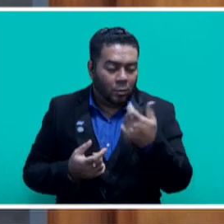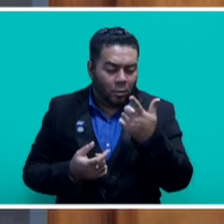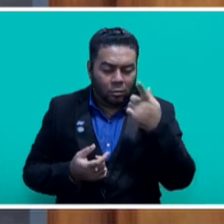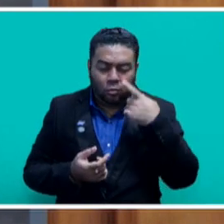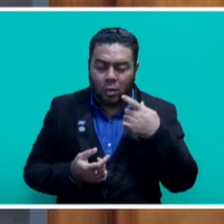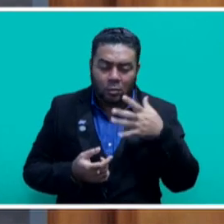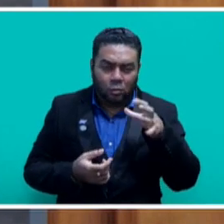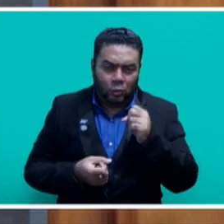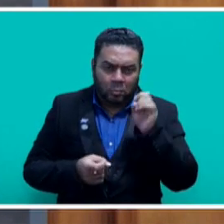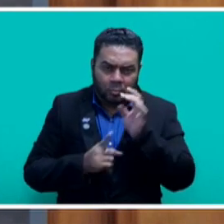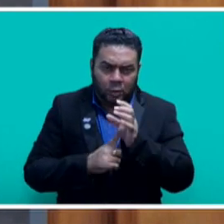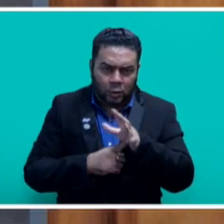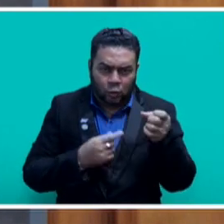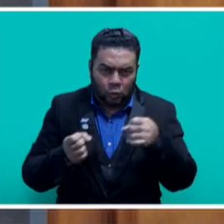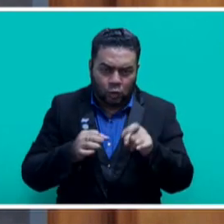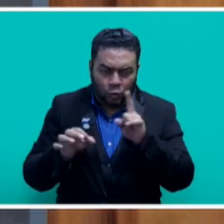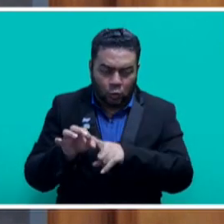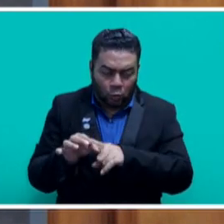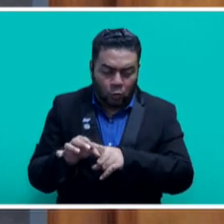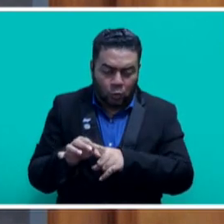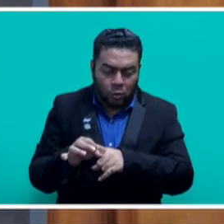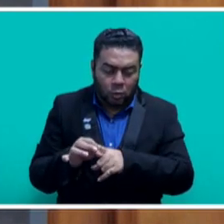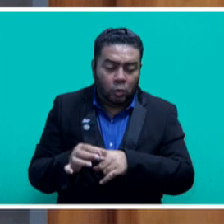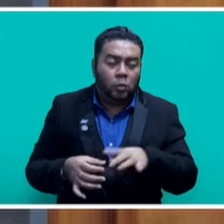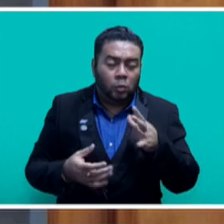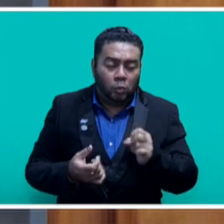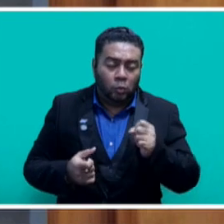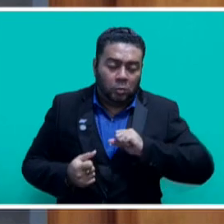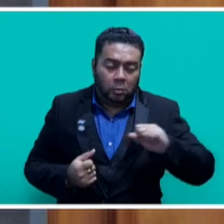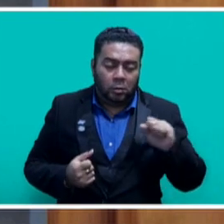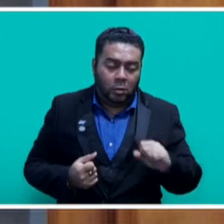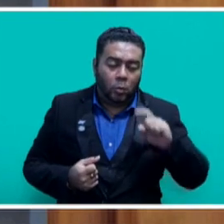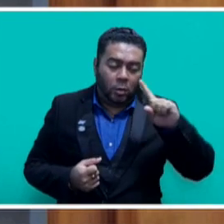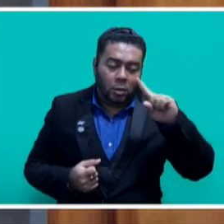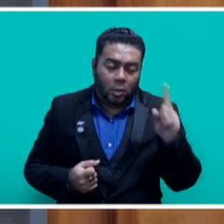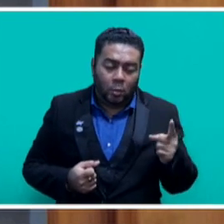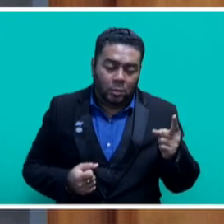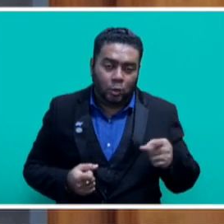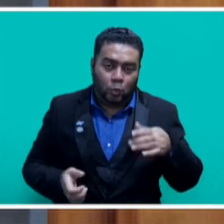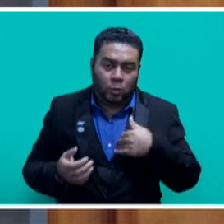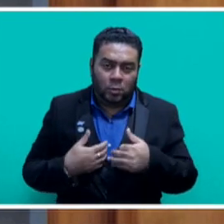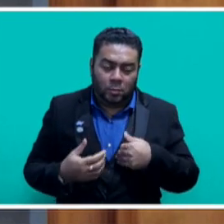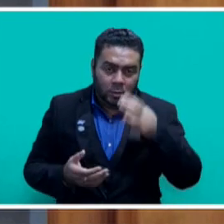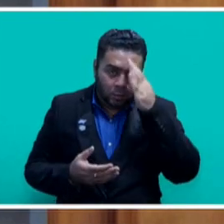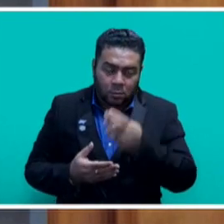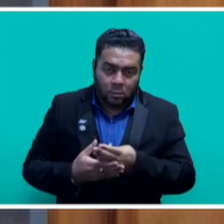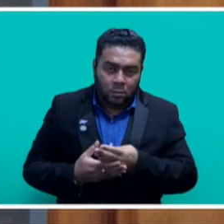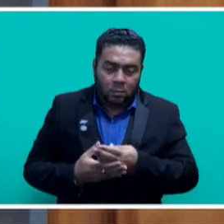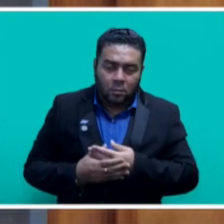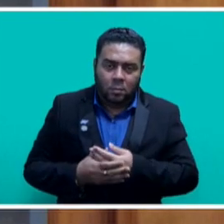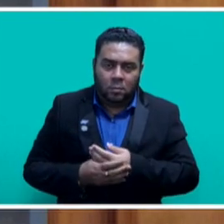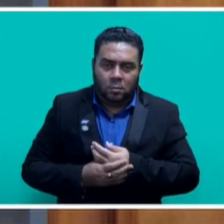to attain a critical strategic goal to deterrent the thousands of USP students